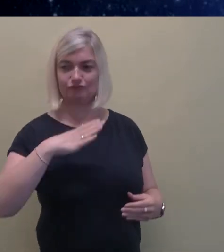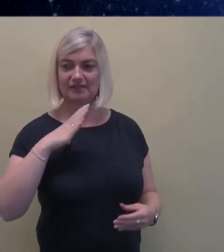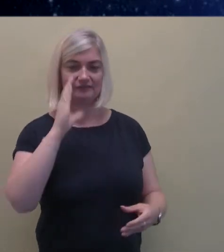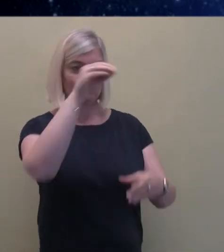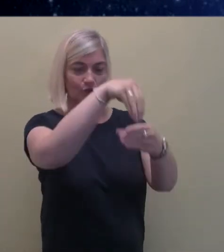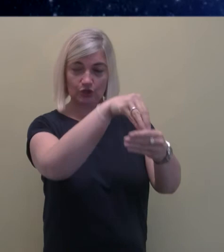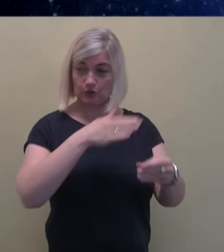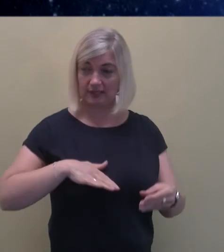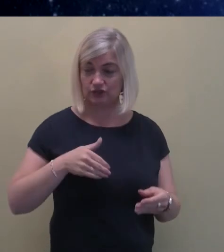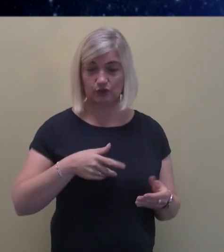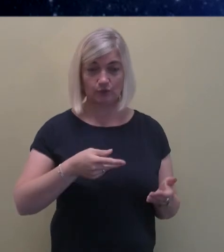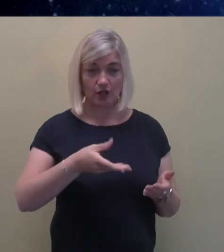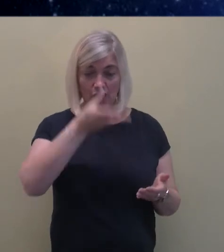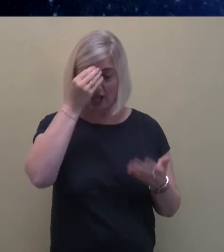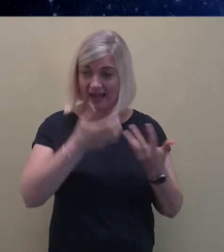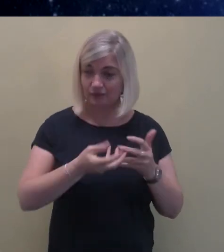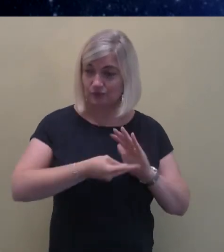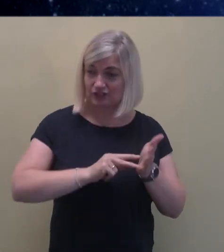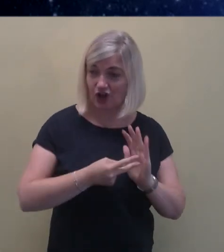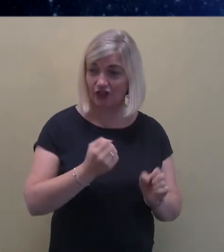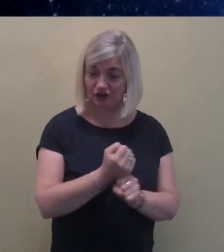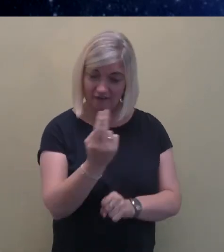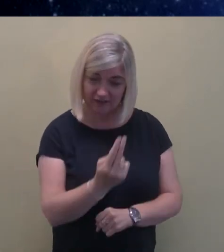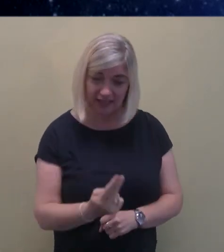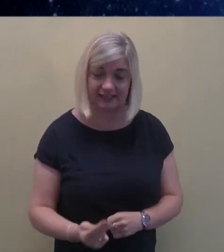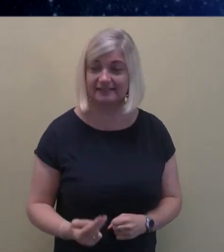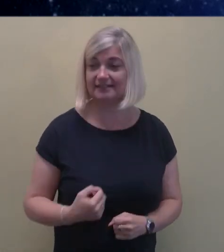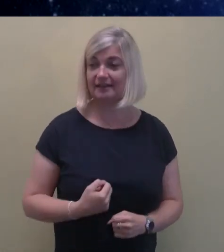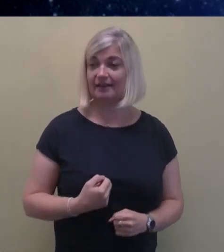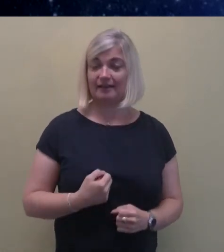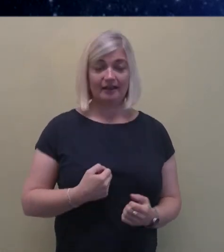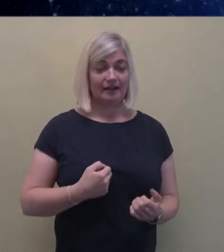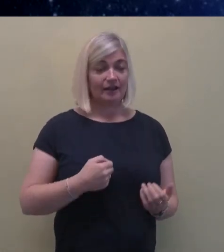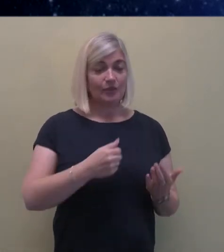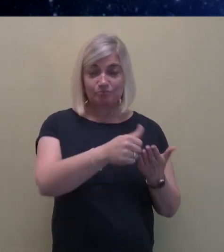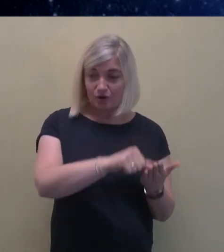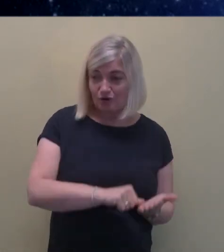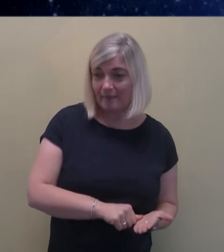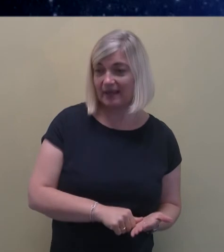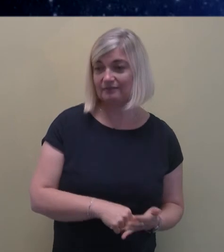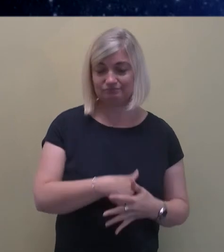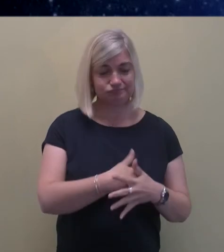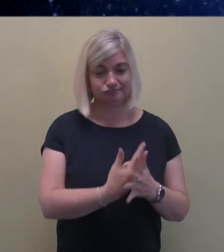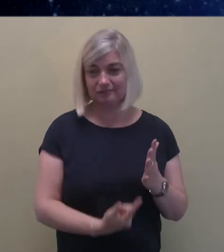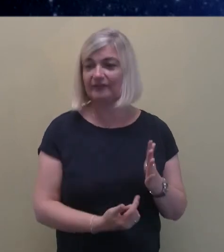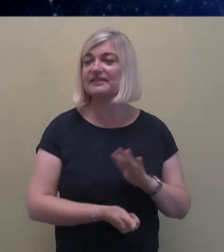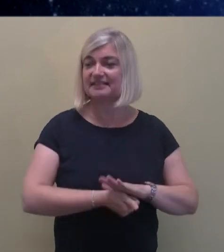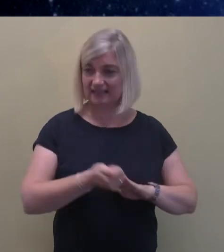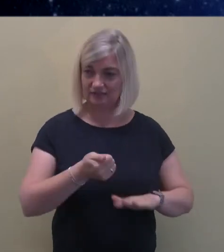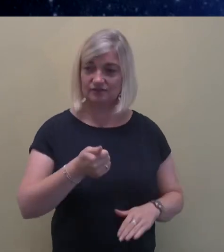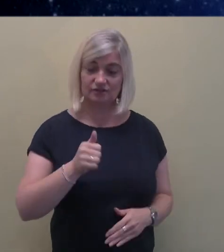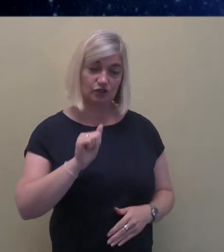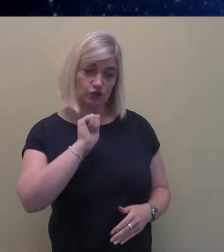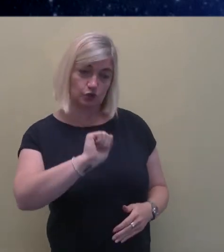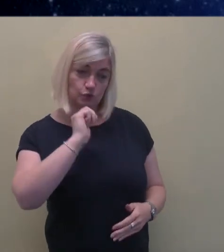have the intellectual property right for your own development. So you learn how to design the graphics, you do coding of your games, you